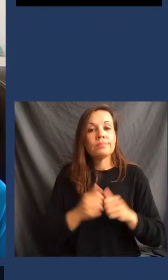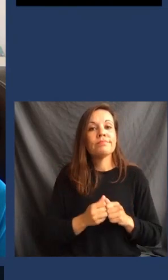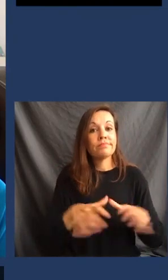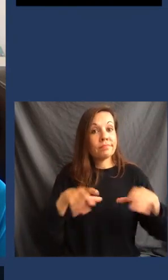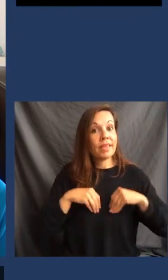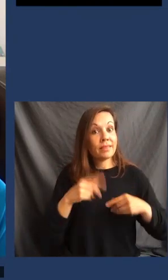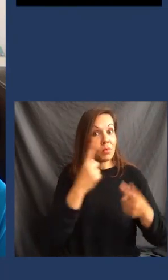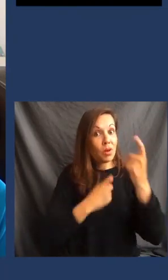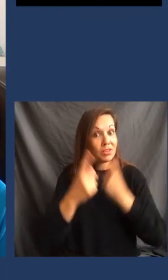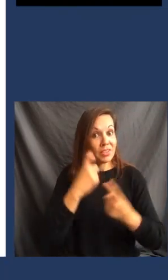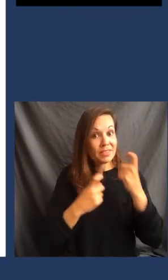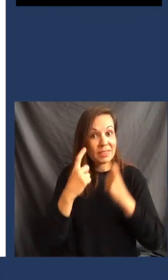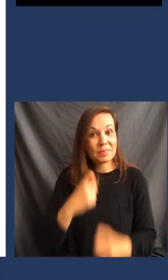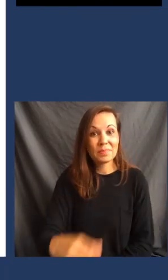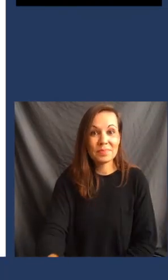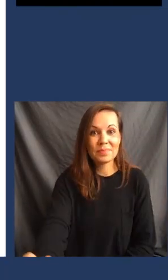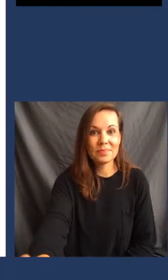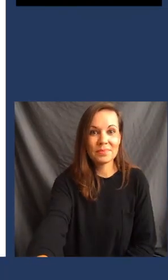and take some questions.